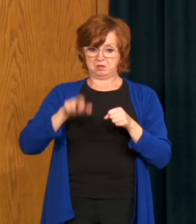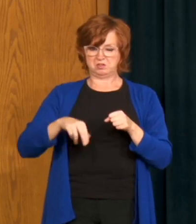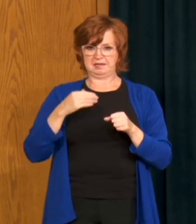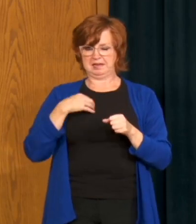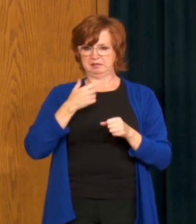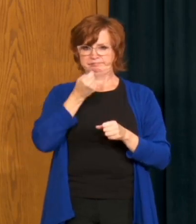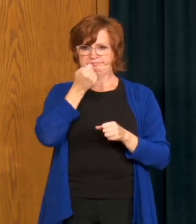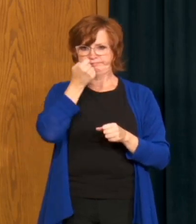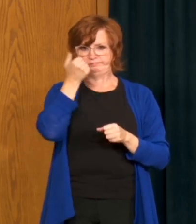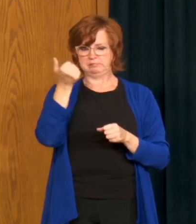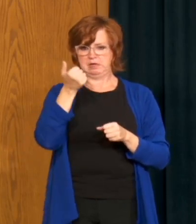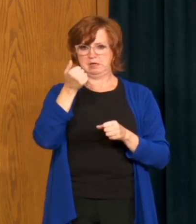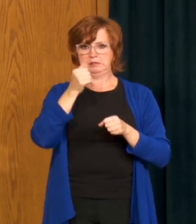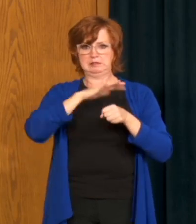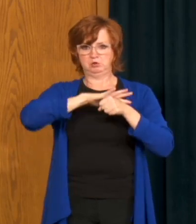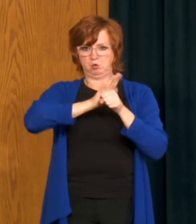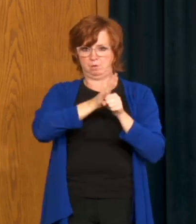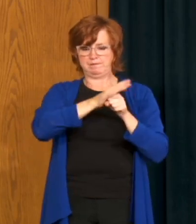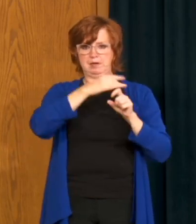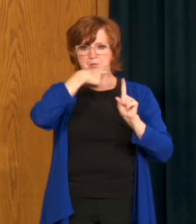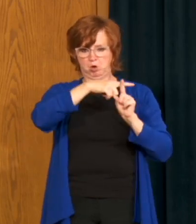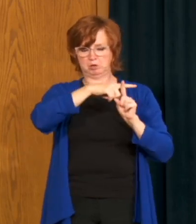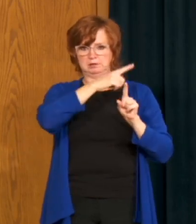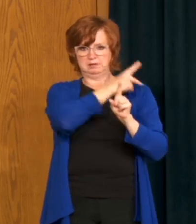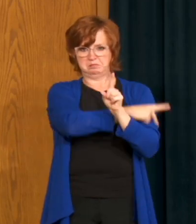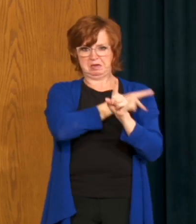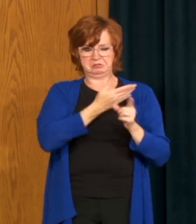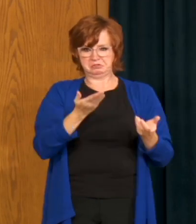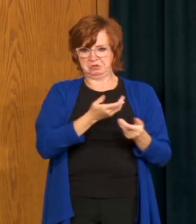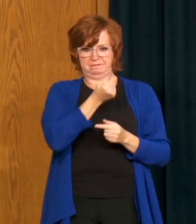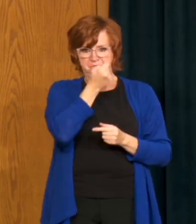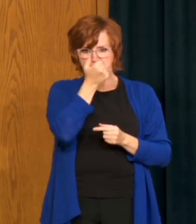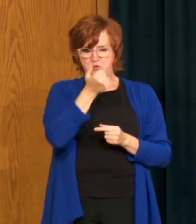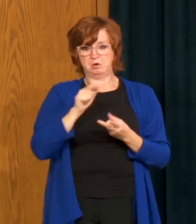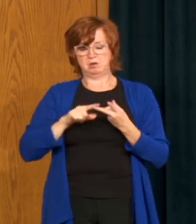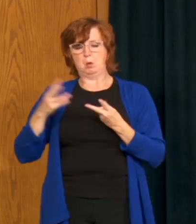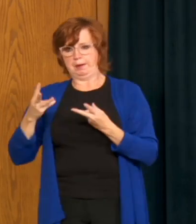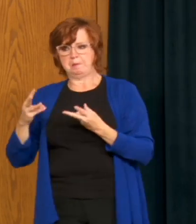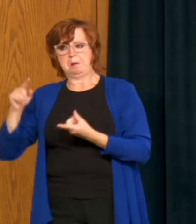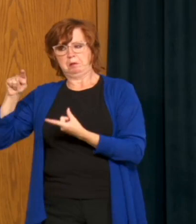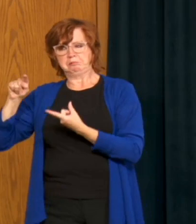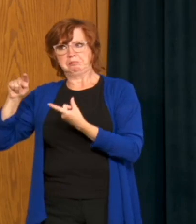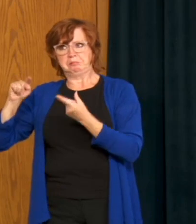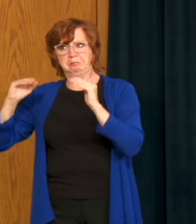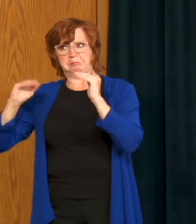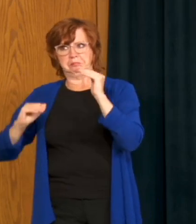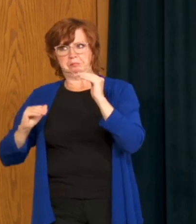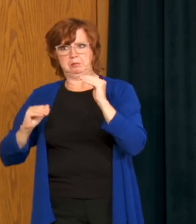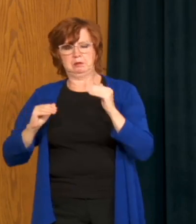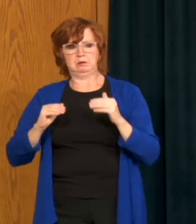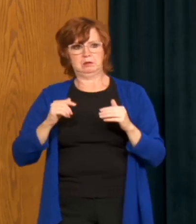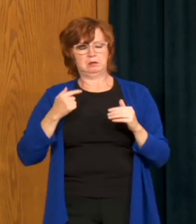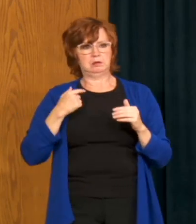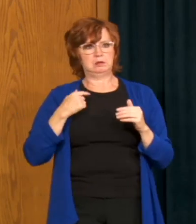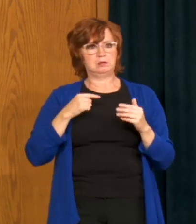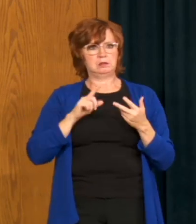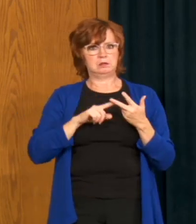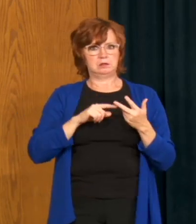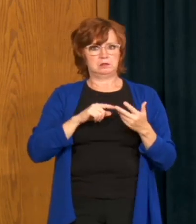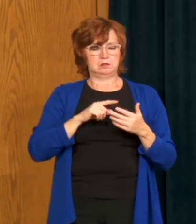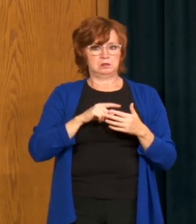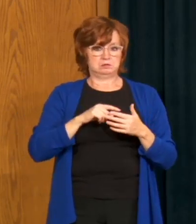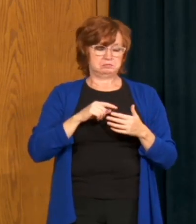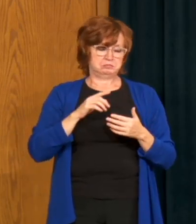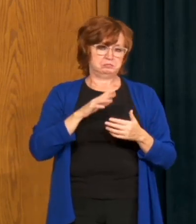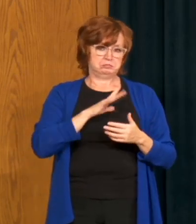Shahab, what's worked in Regina compared to your other districts where we're now the second lowest and perhaps soon to be the lowest given